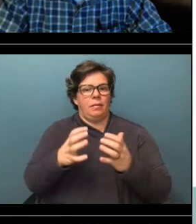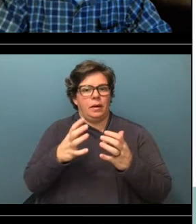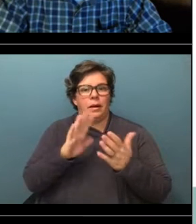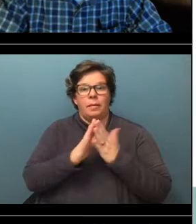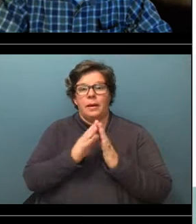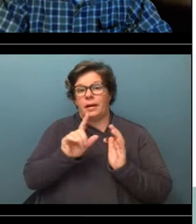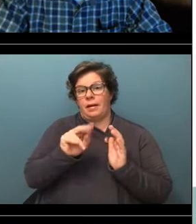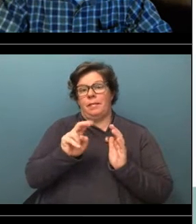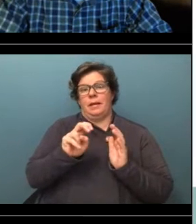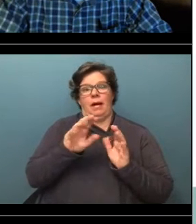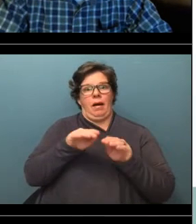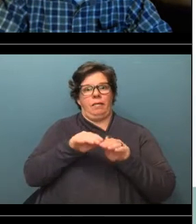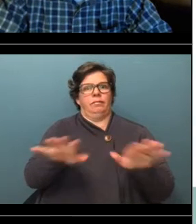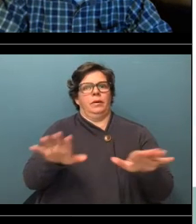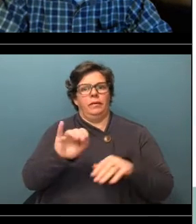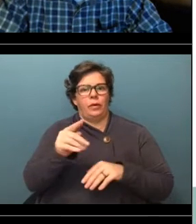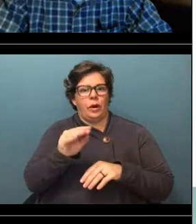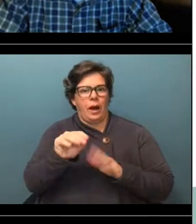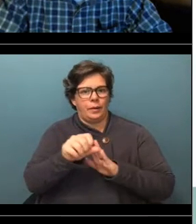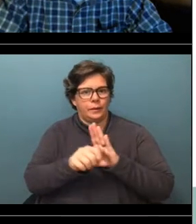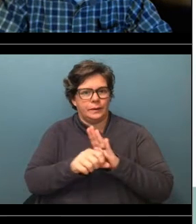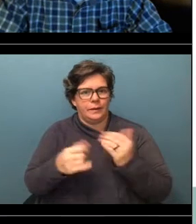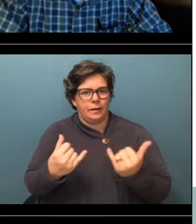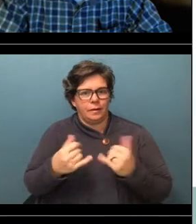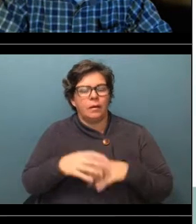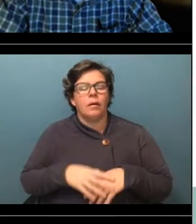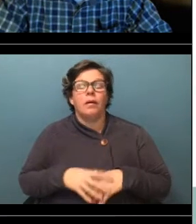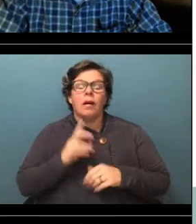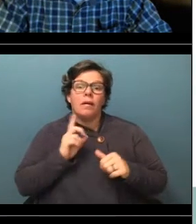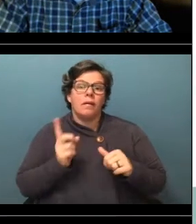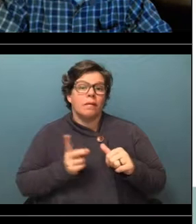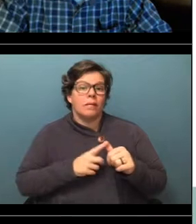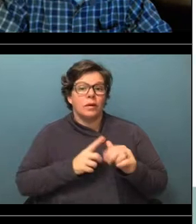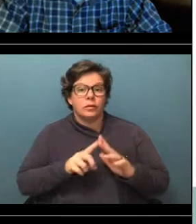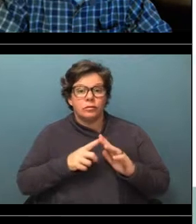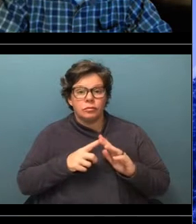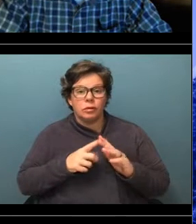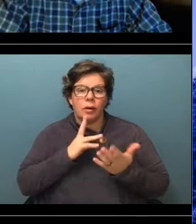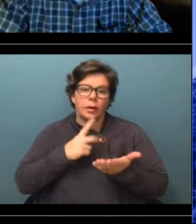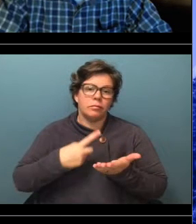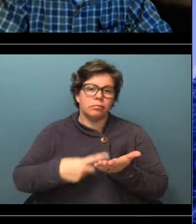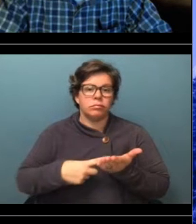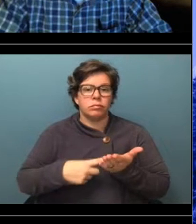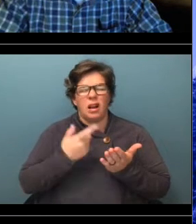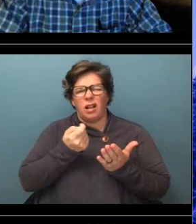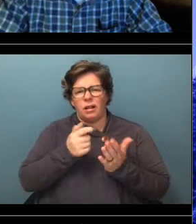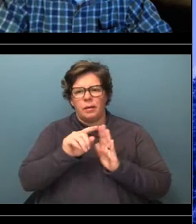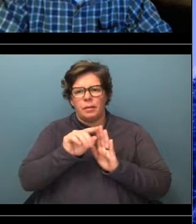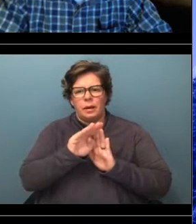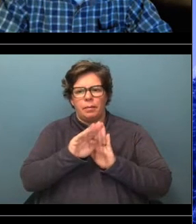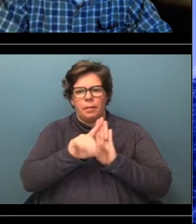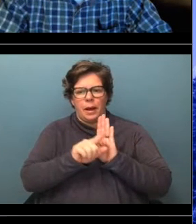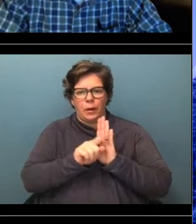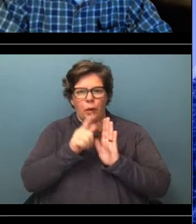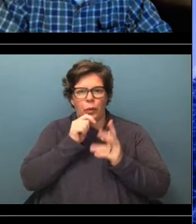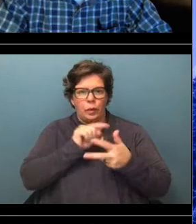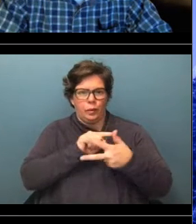in Idaho right now. So initially, what I just want to do is just give a little bit of background of who